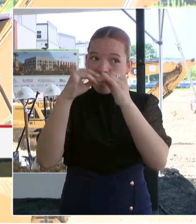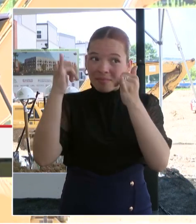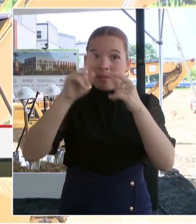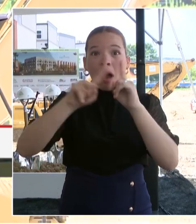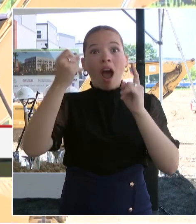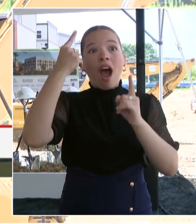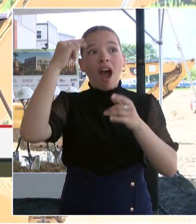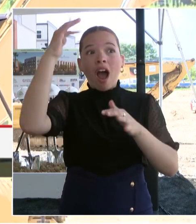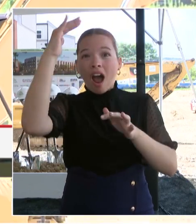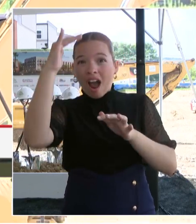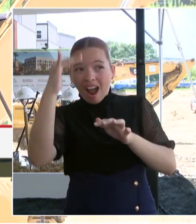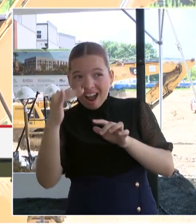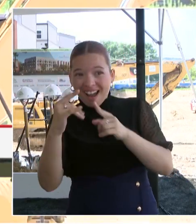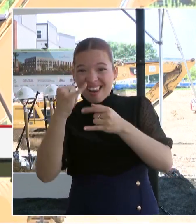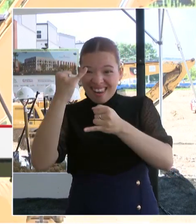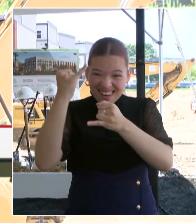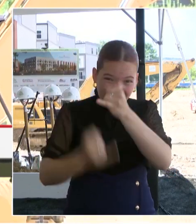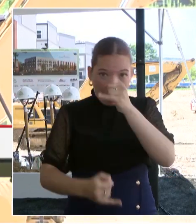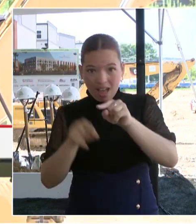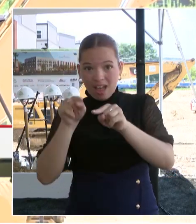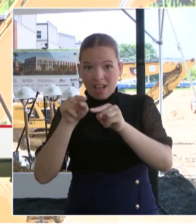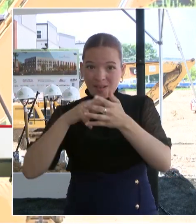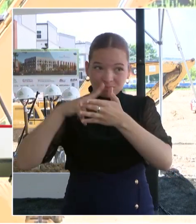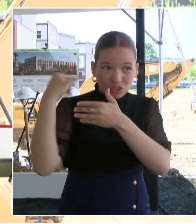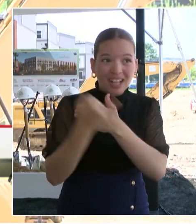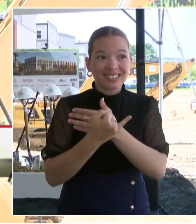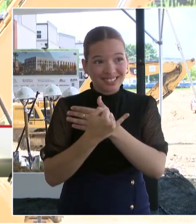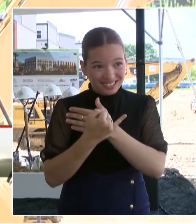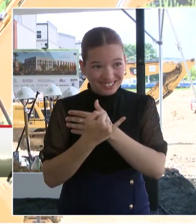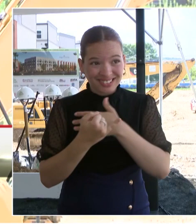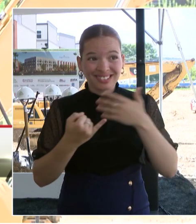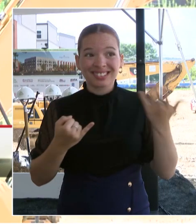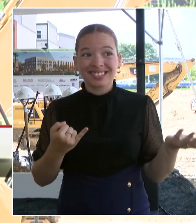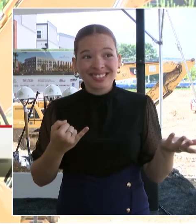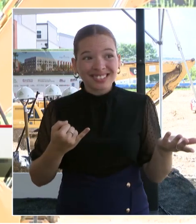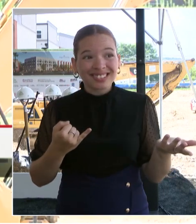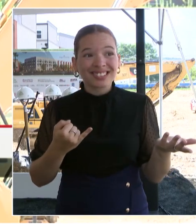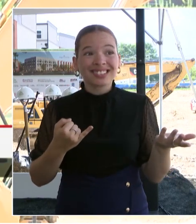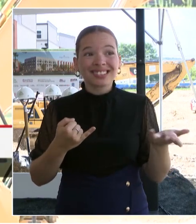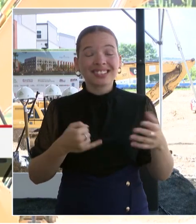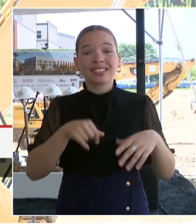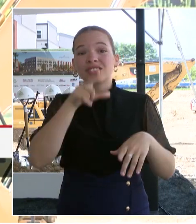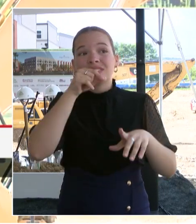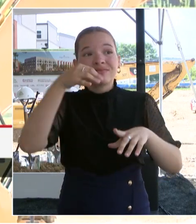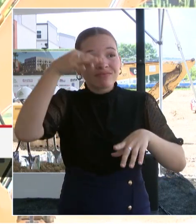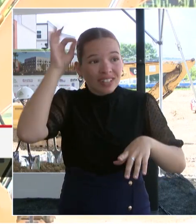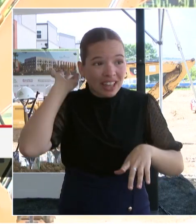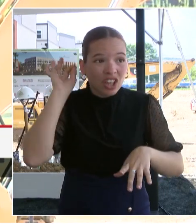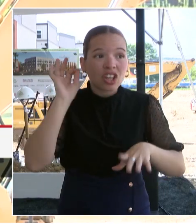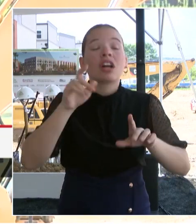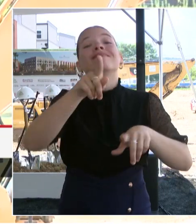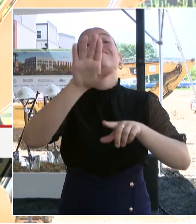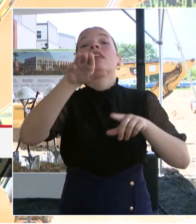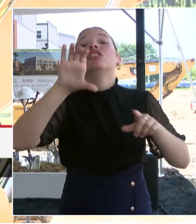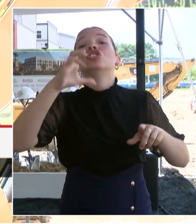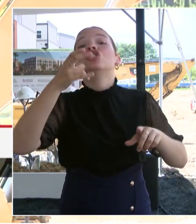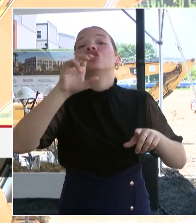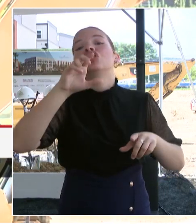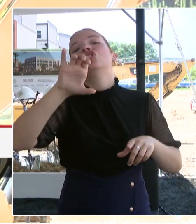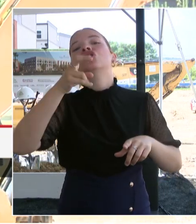the Chick-fil-A site that was the Kentucky Fried Chicken, a new library, squaring off